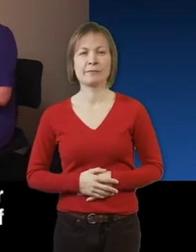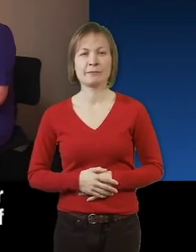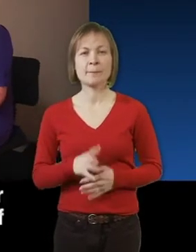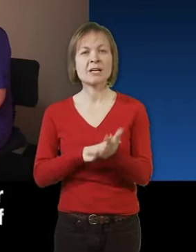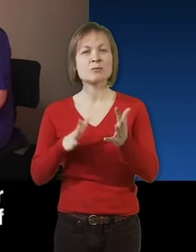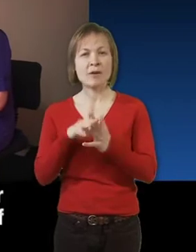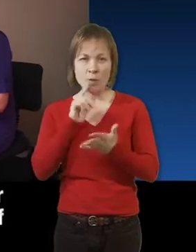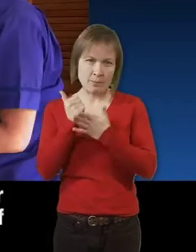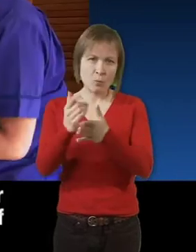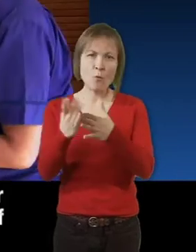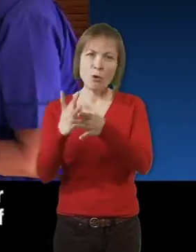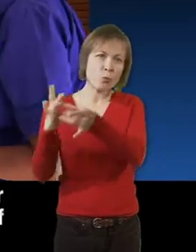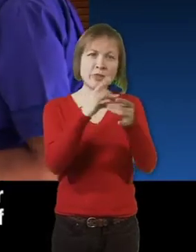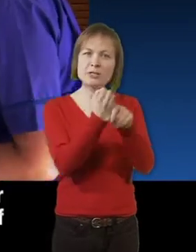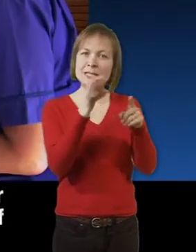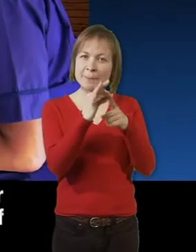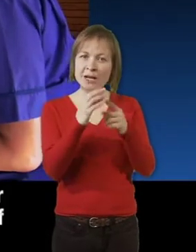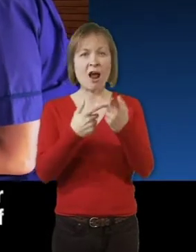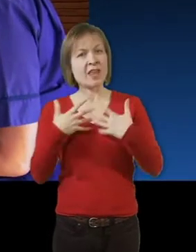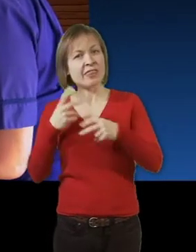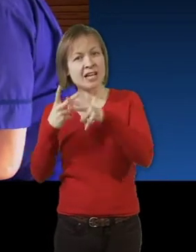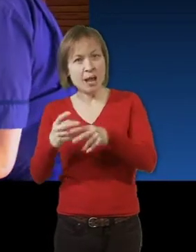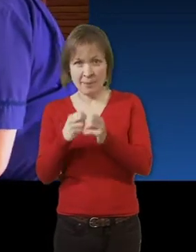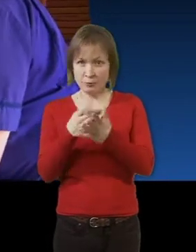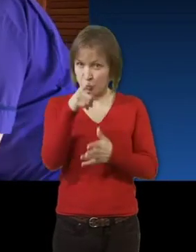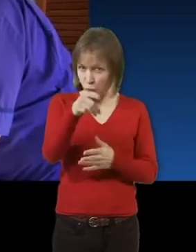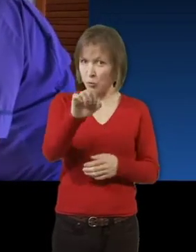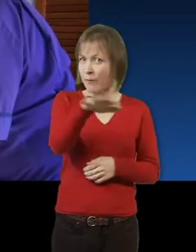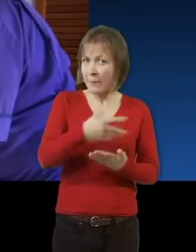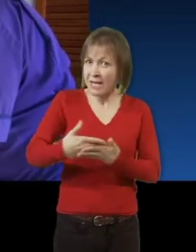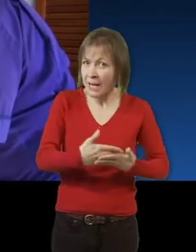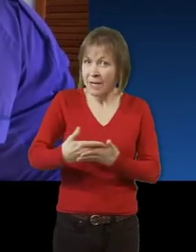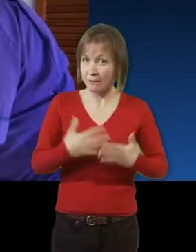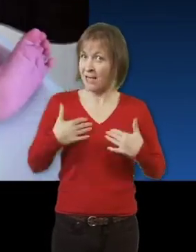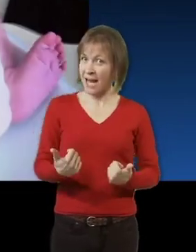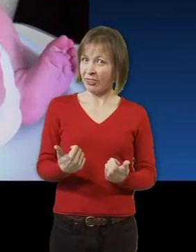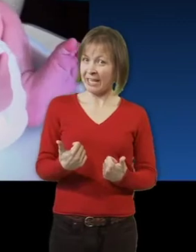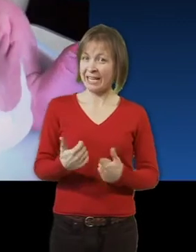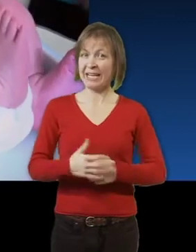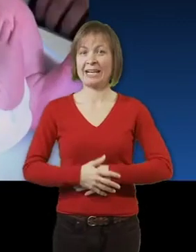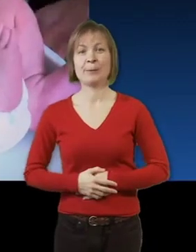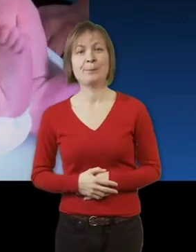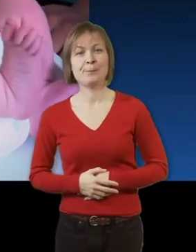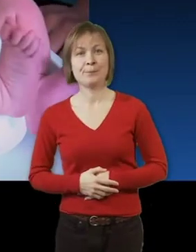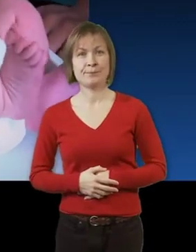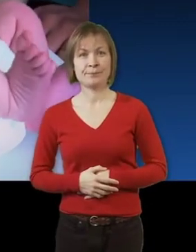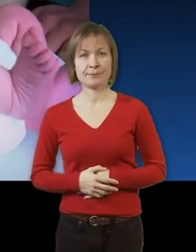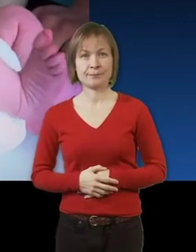A midwife will work with your GP and other healthcare staff to help you and your baby stay healthy.